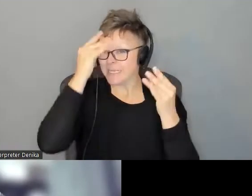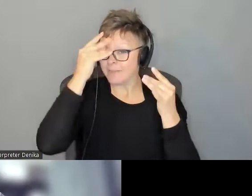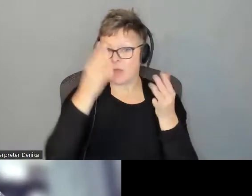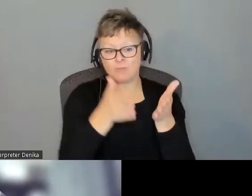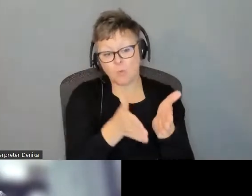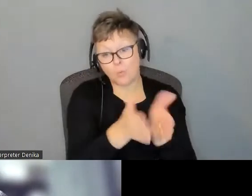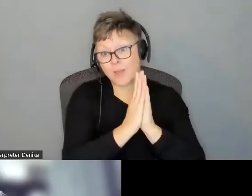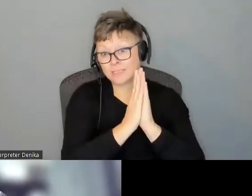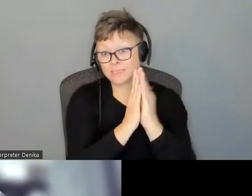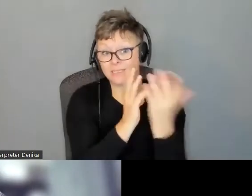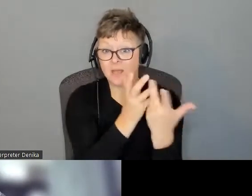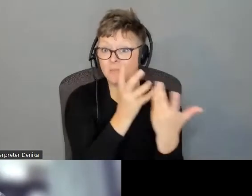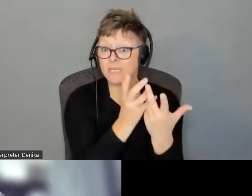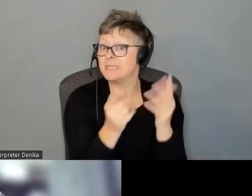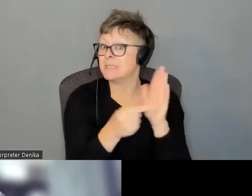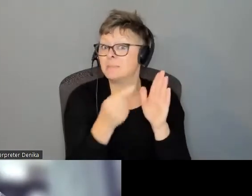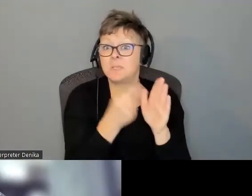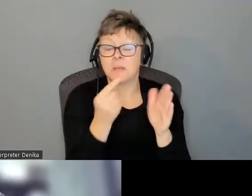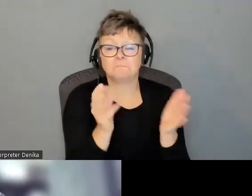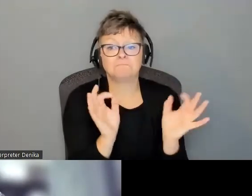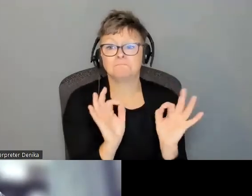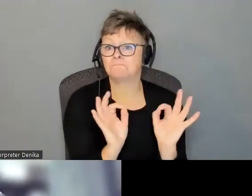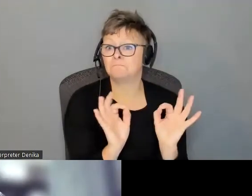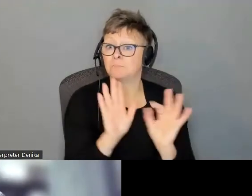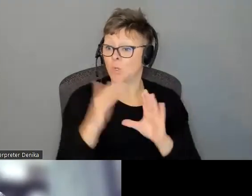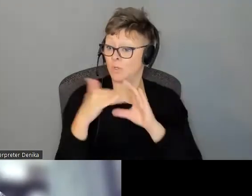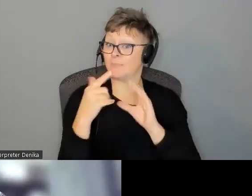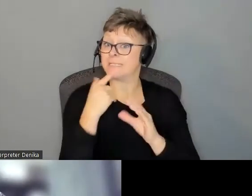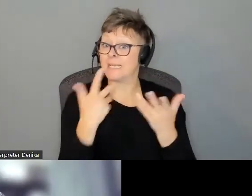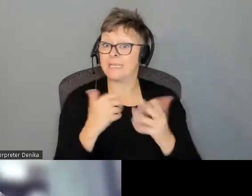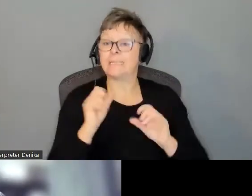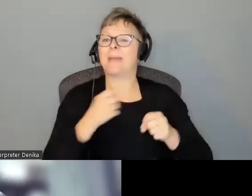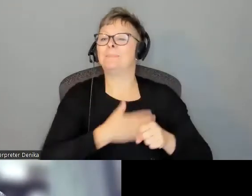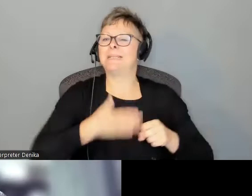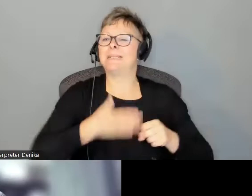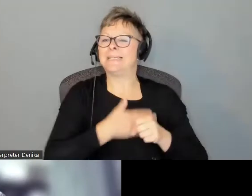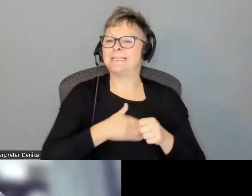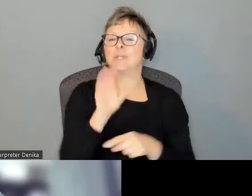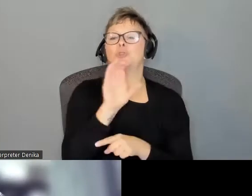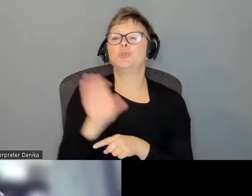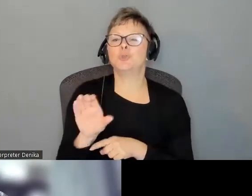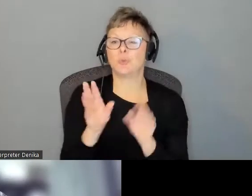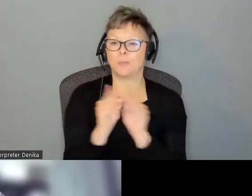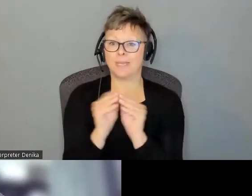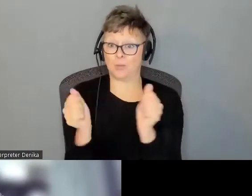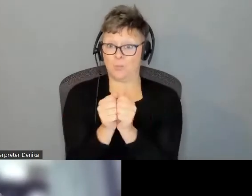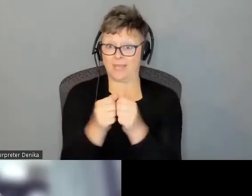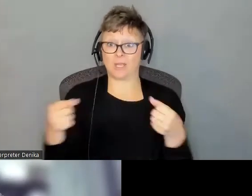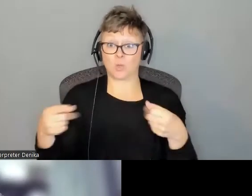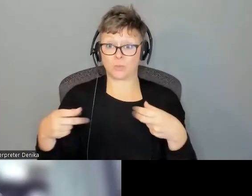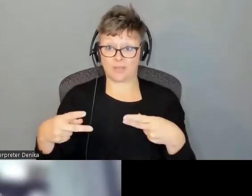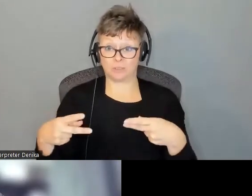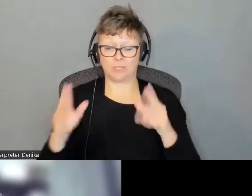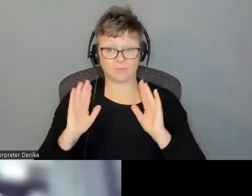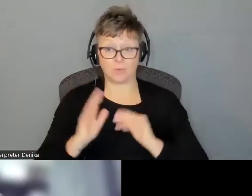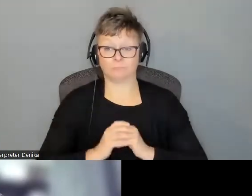they're very subtle. Her email was, can I please have a Zoom meeting with closed captions? That was it. She was undisclosing that she